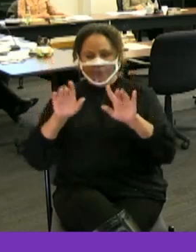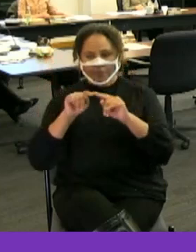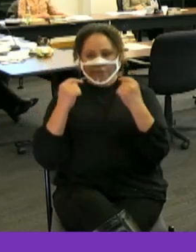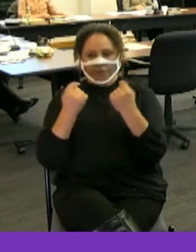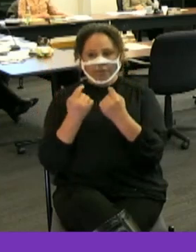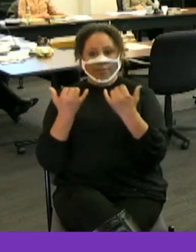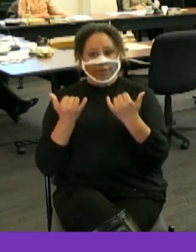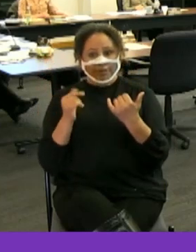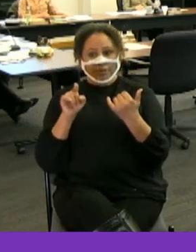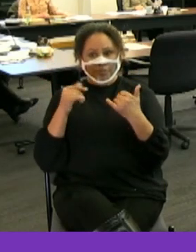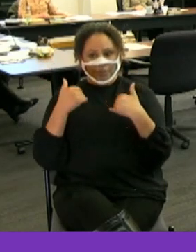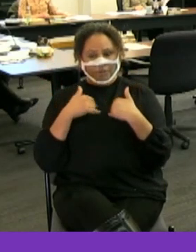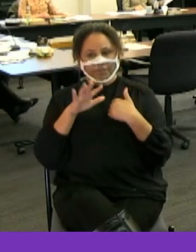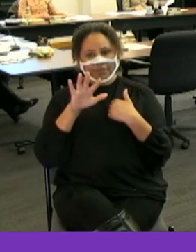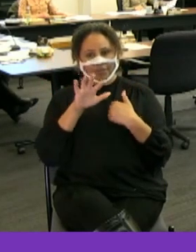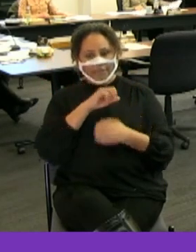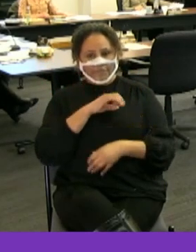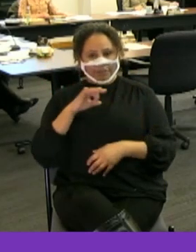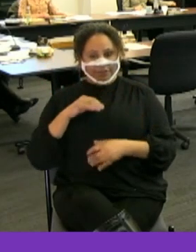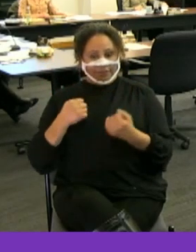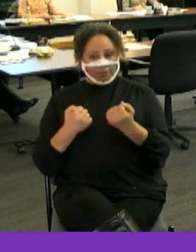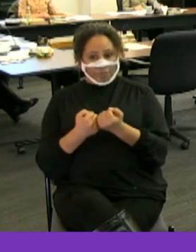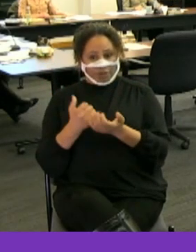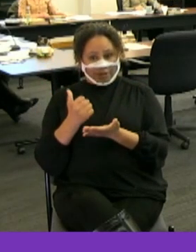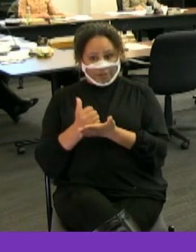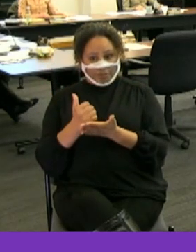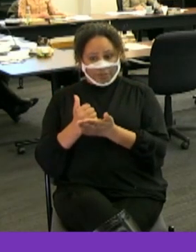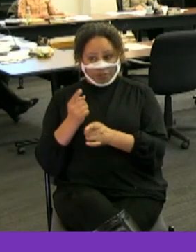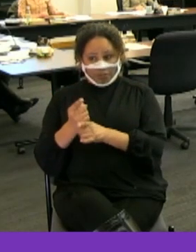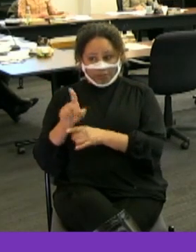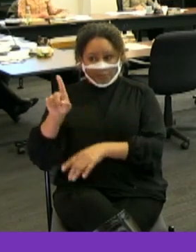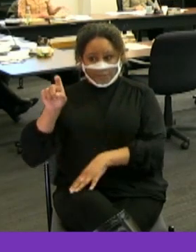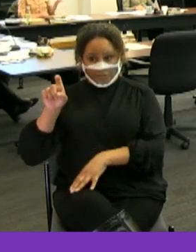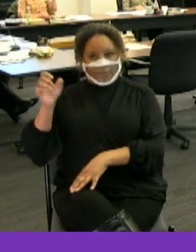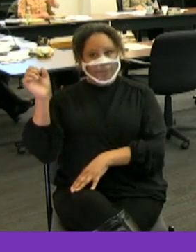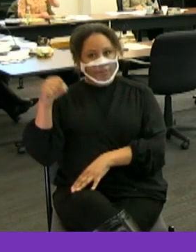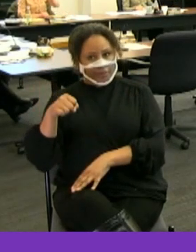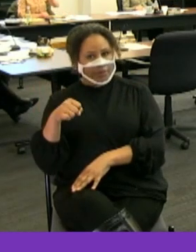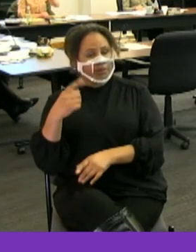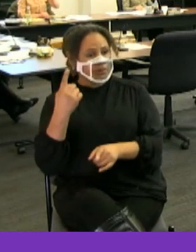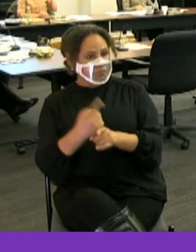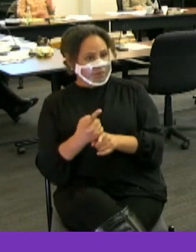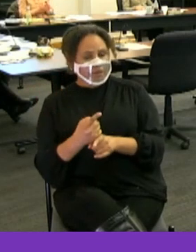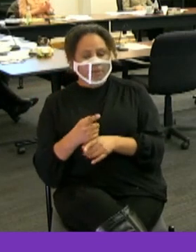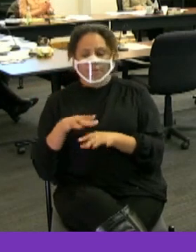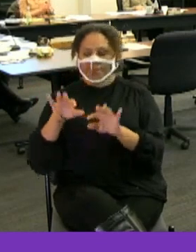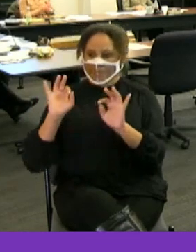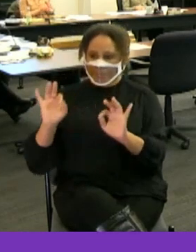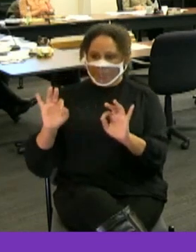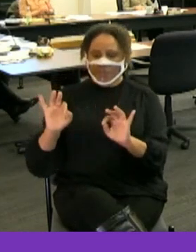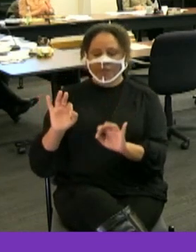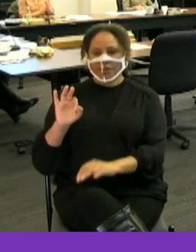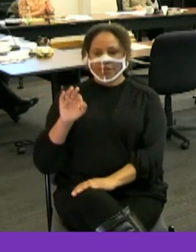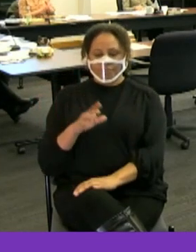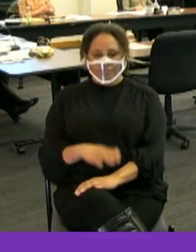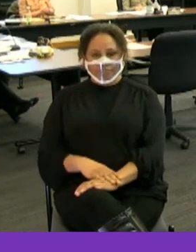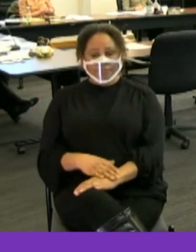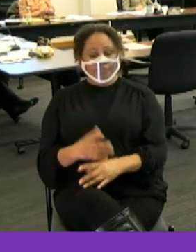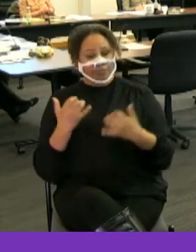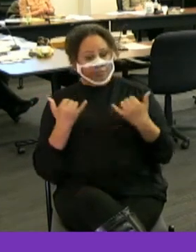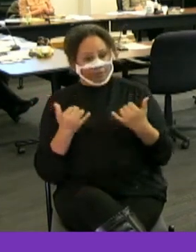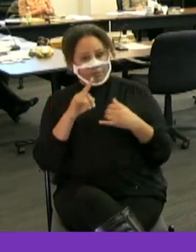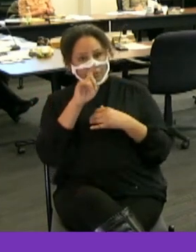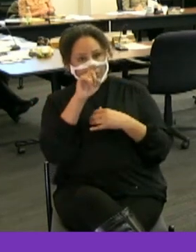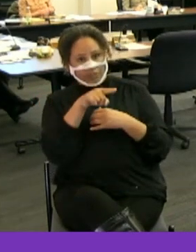have 5 staff support that are helping, correct? Correct. Okay, perfect. My question is for Dr.